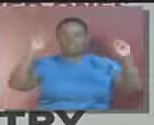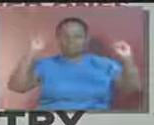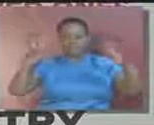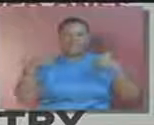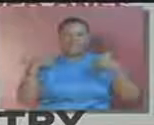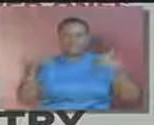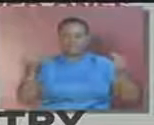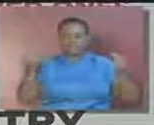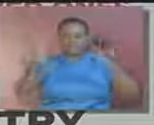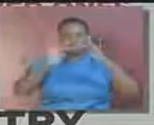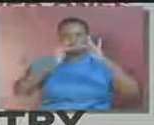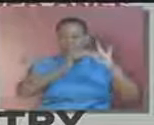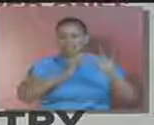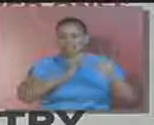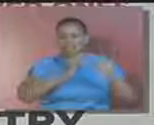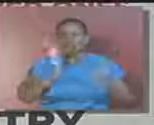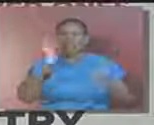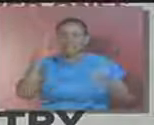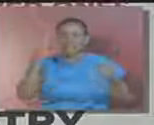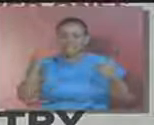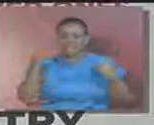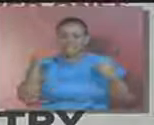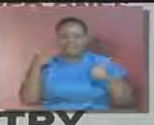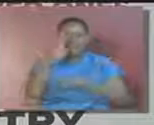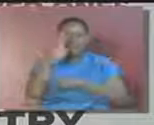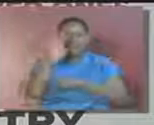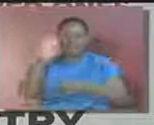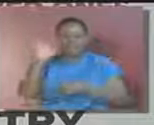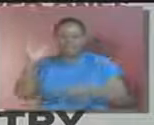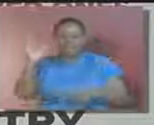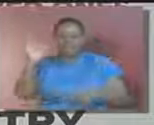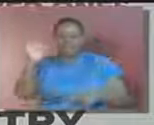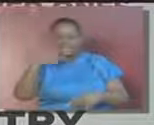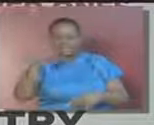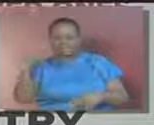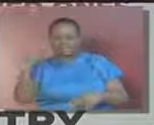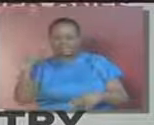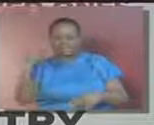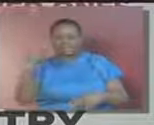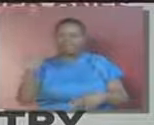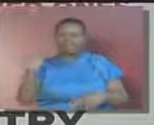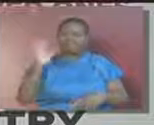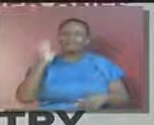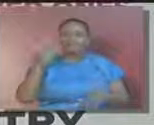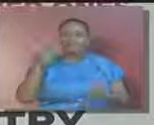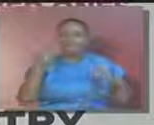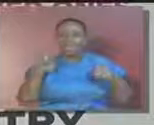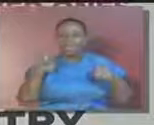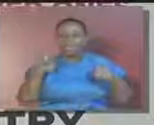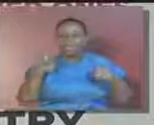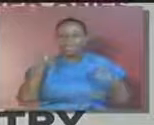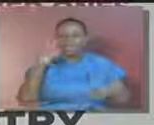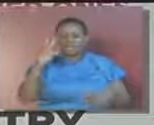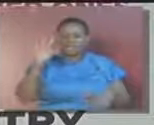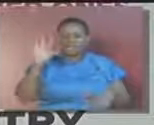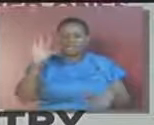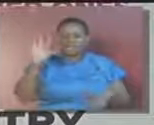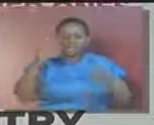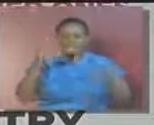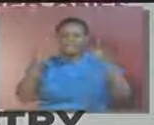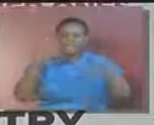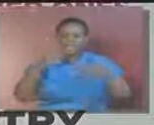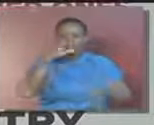to traditional media today. We have 29 locations available for you, as